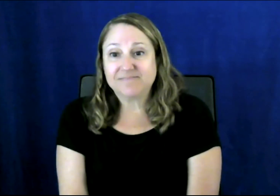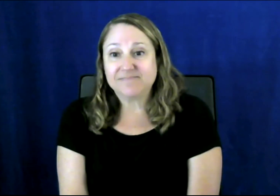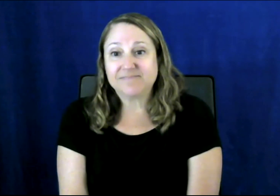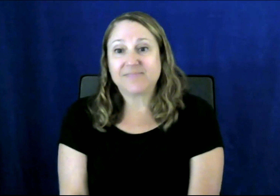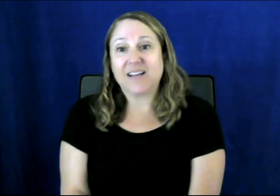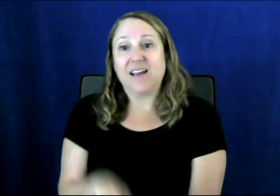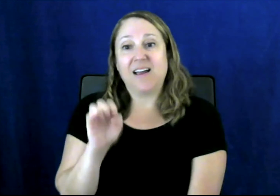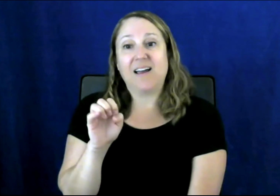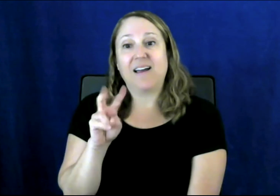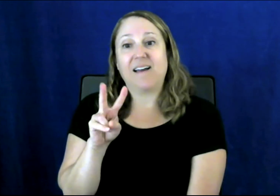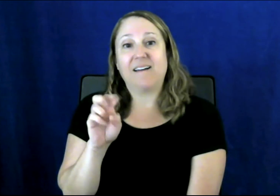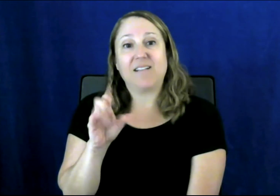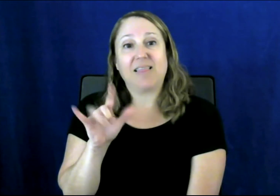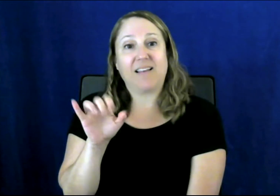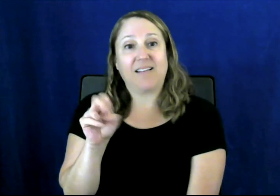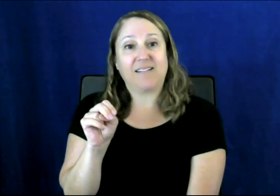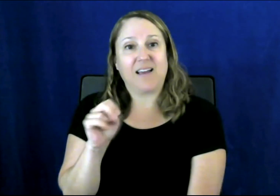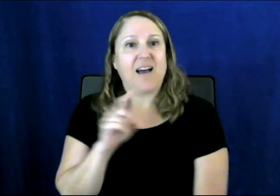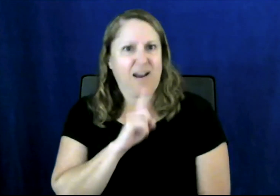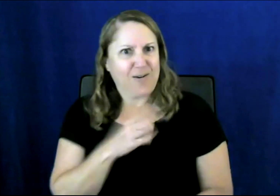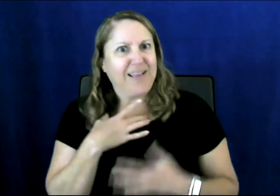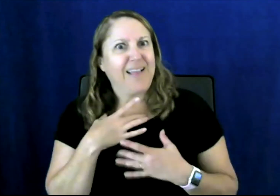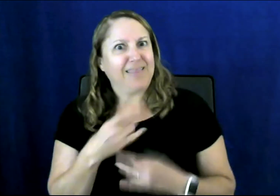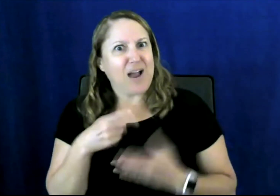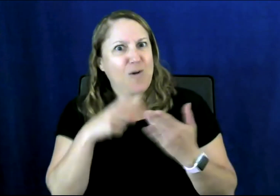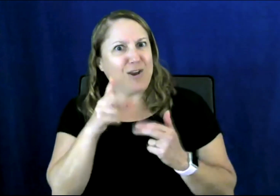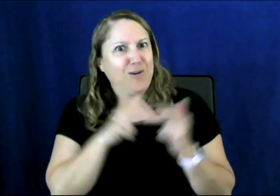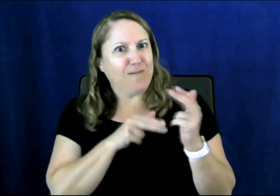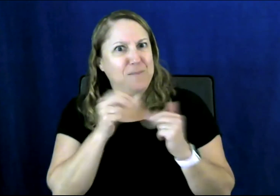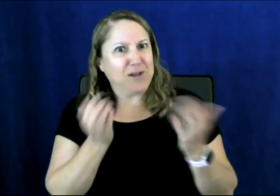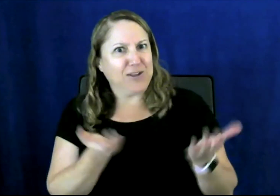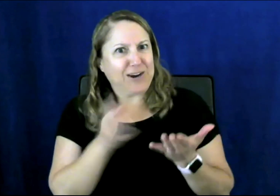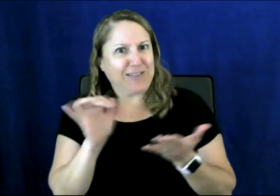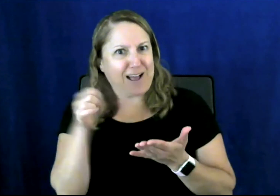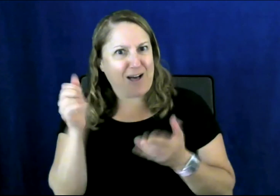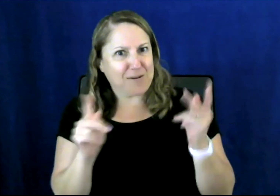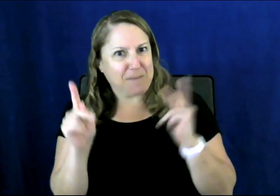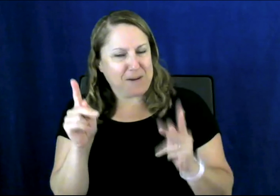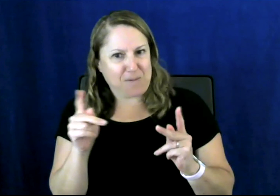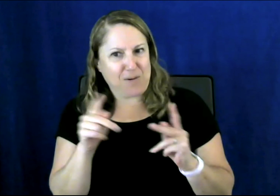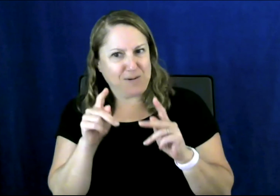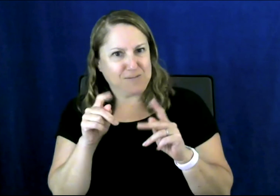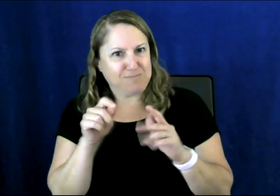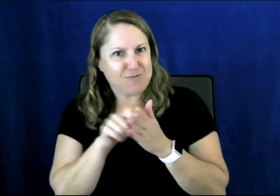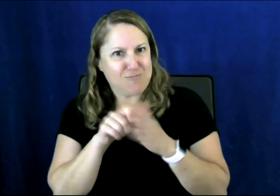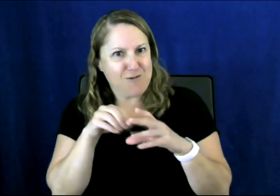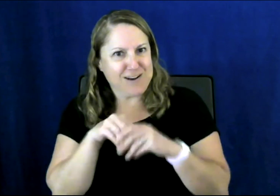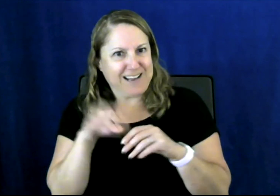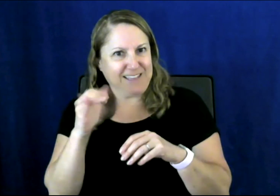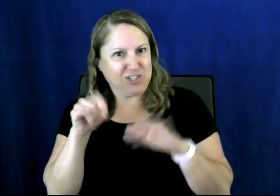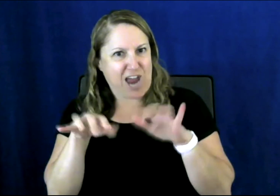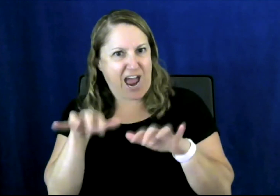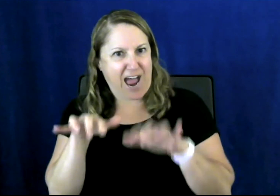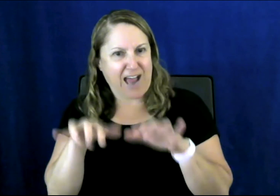Yeah, I really liked what you have built here. And like everyone else has said in the chat, that you've really created this family space where people